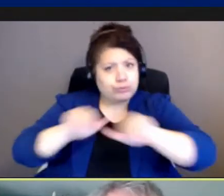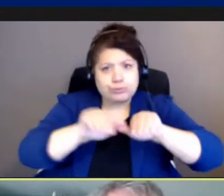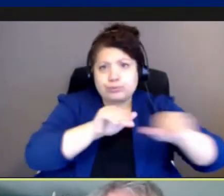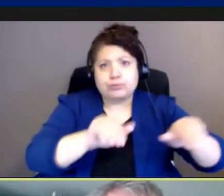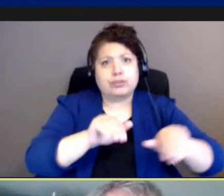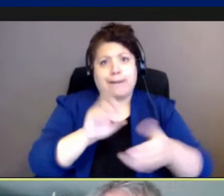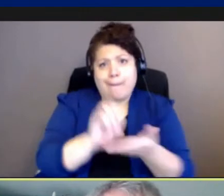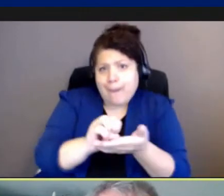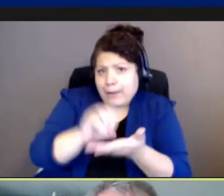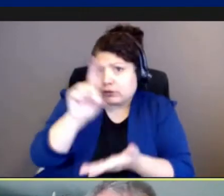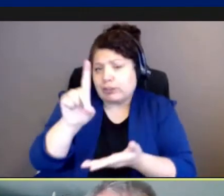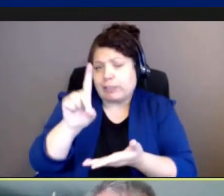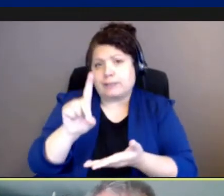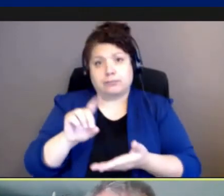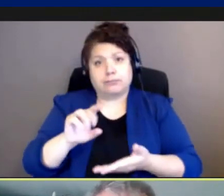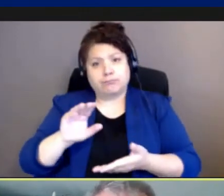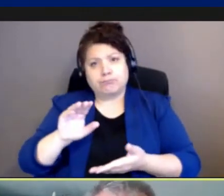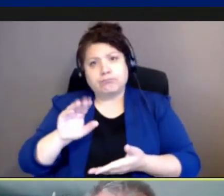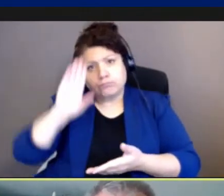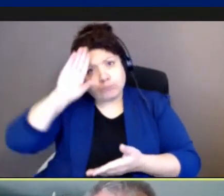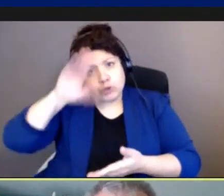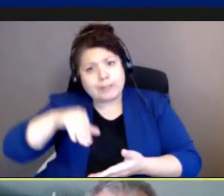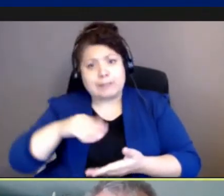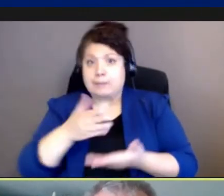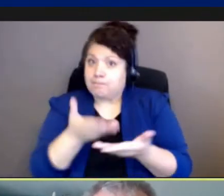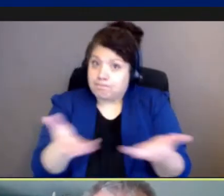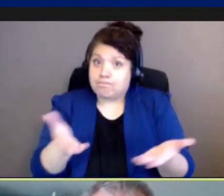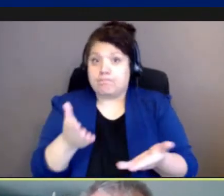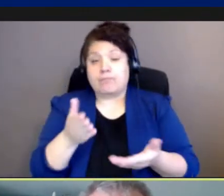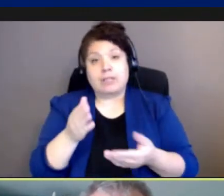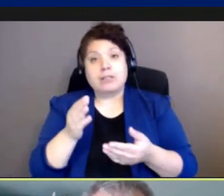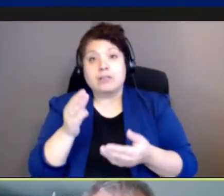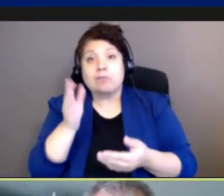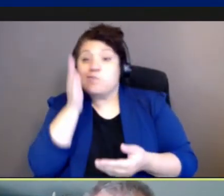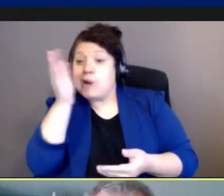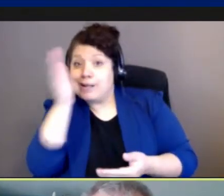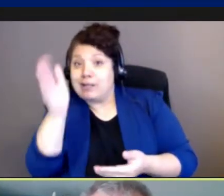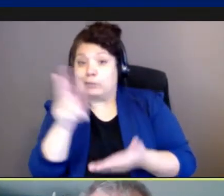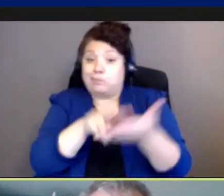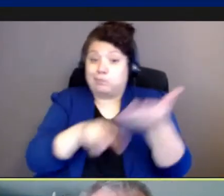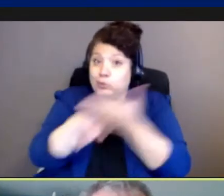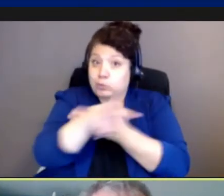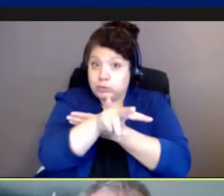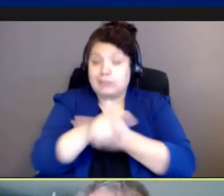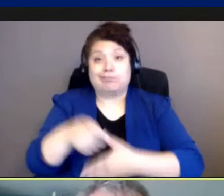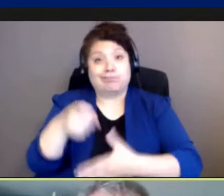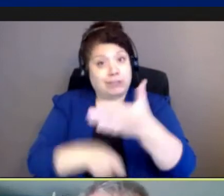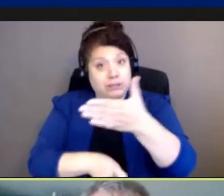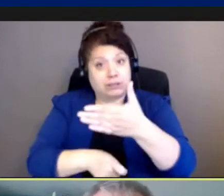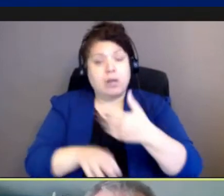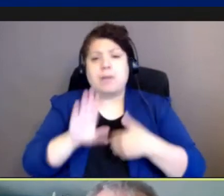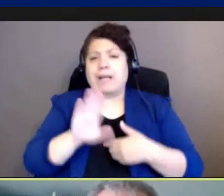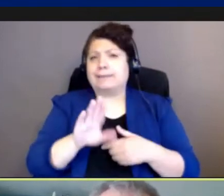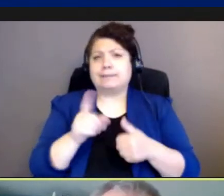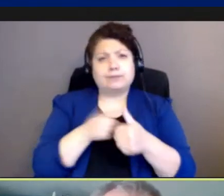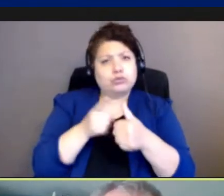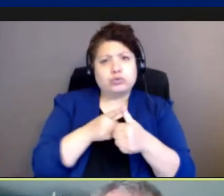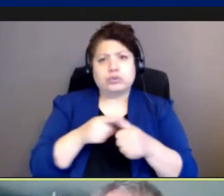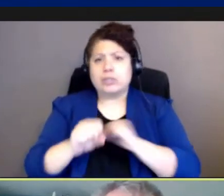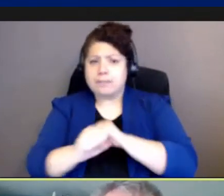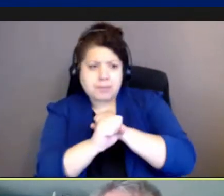riders, not issuing tickets for the next 2 weeks, but having those discussions, explaining why it's important to wear a mask,